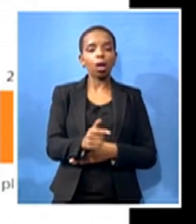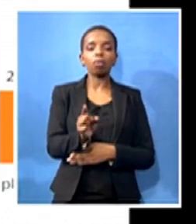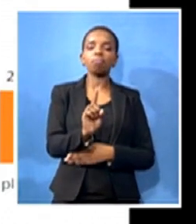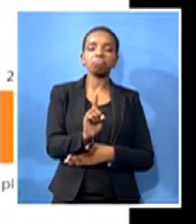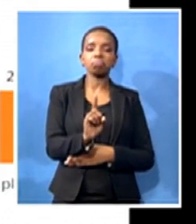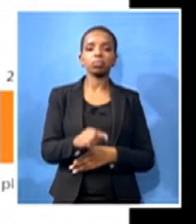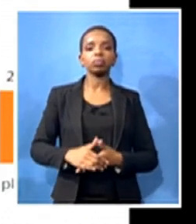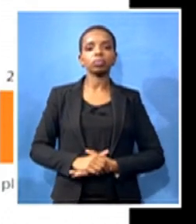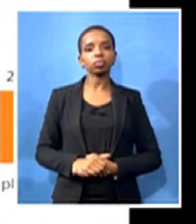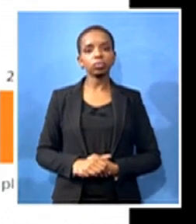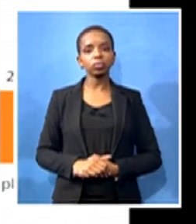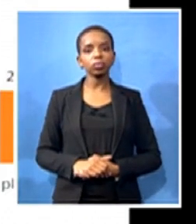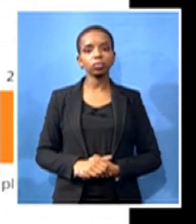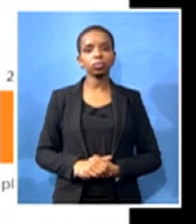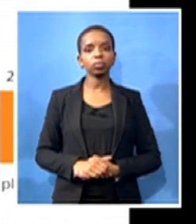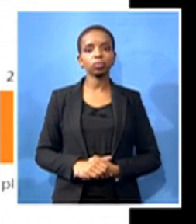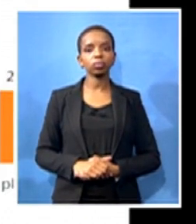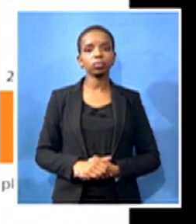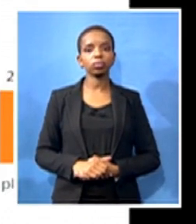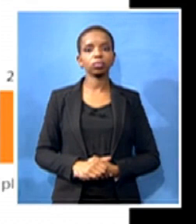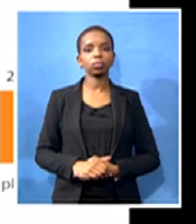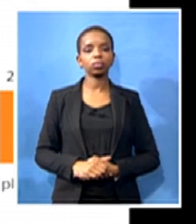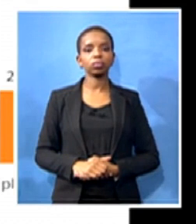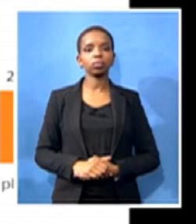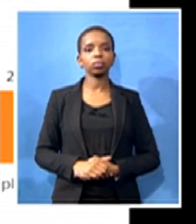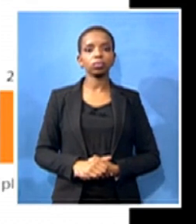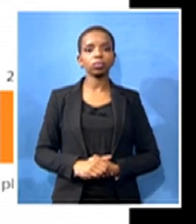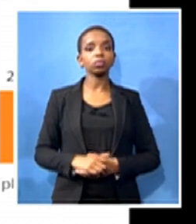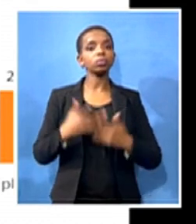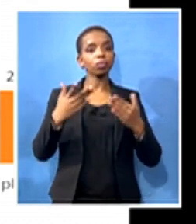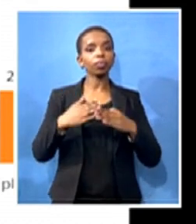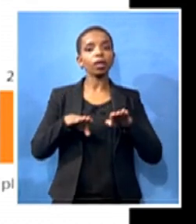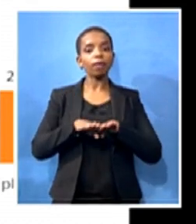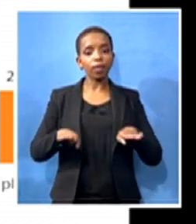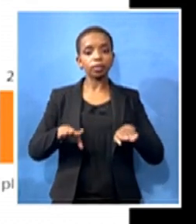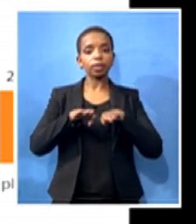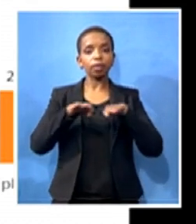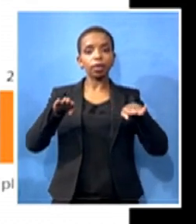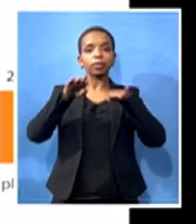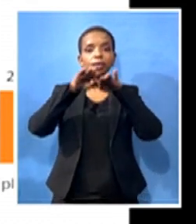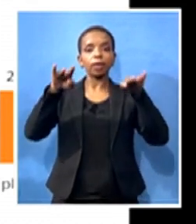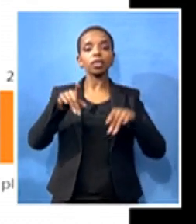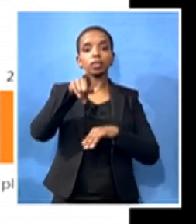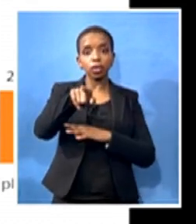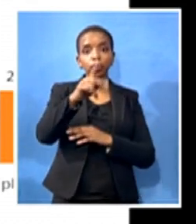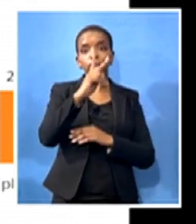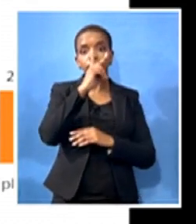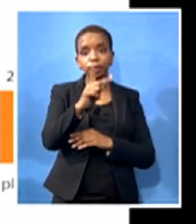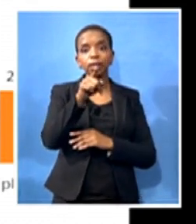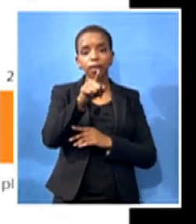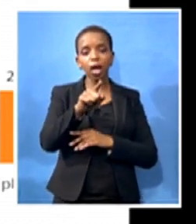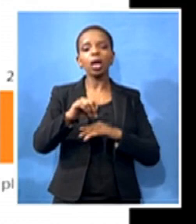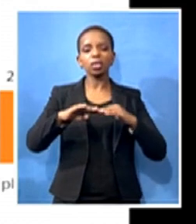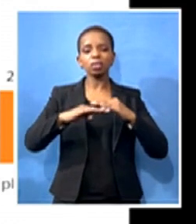So in terms of the phases, you can see it stayed relatively stable in all the phases.